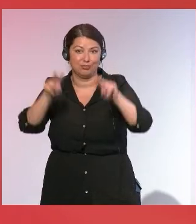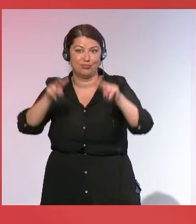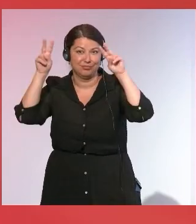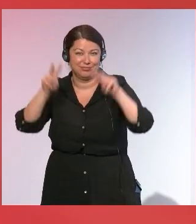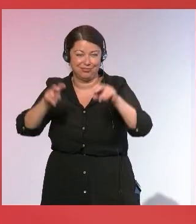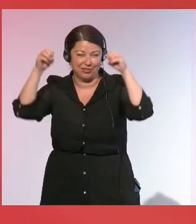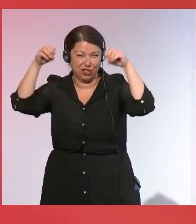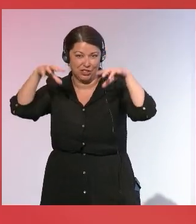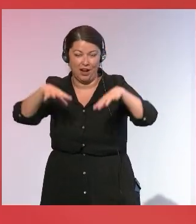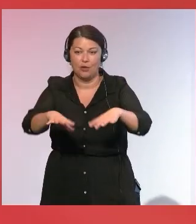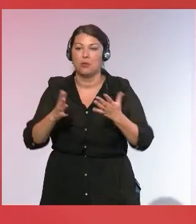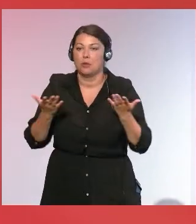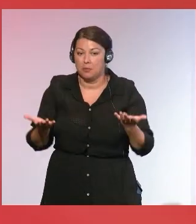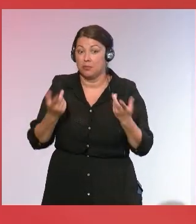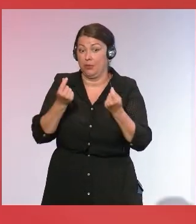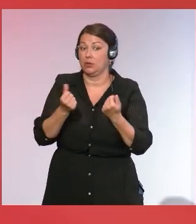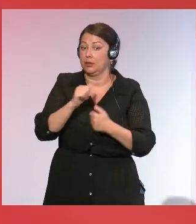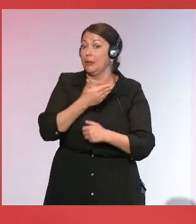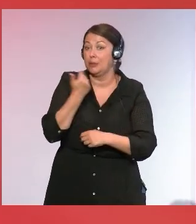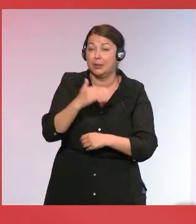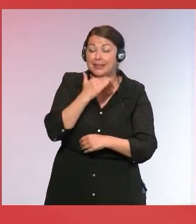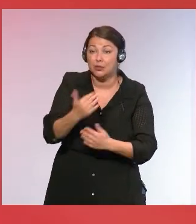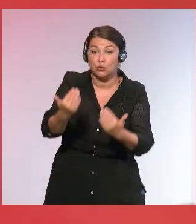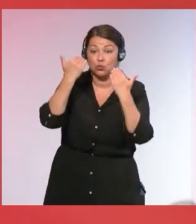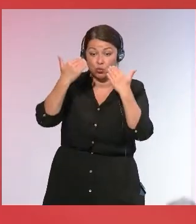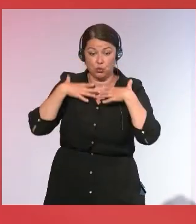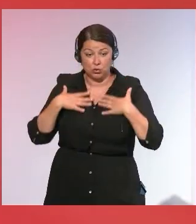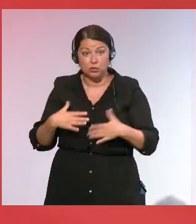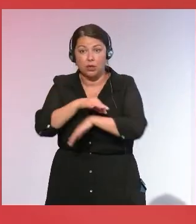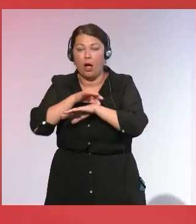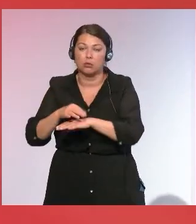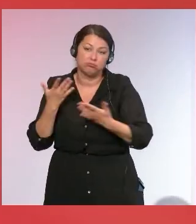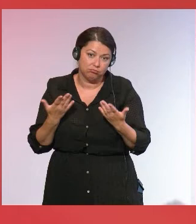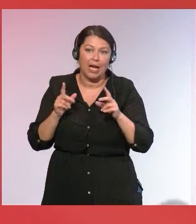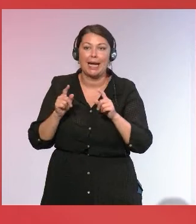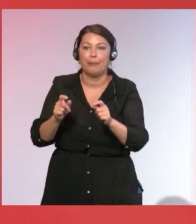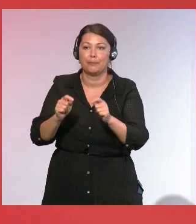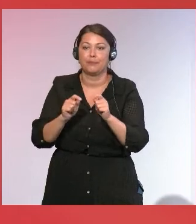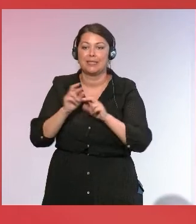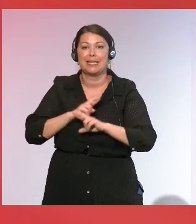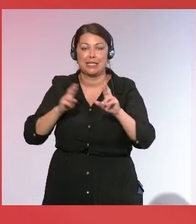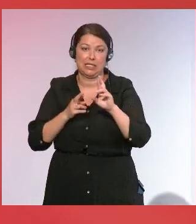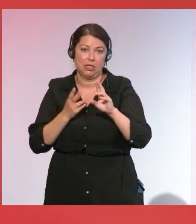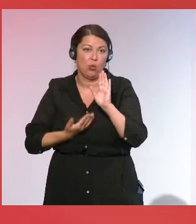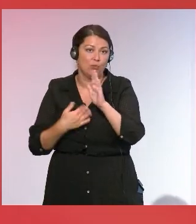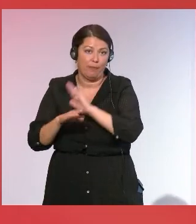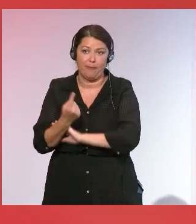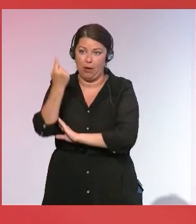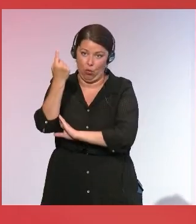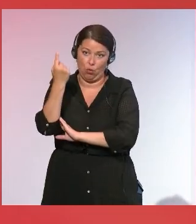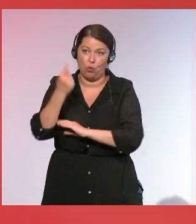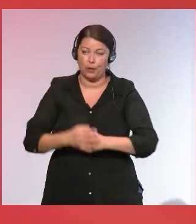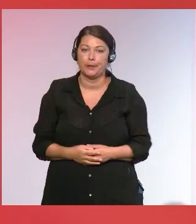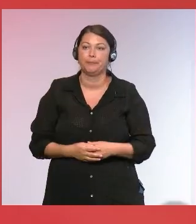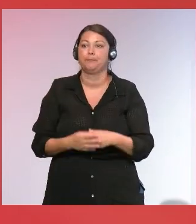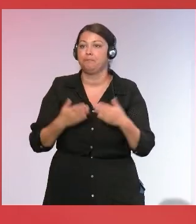enough, then you're more likely to get skin cancer. So these things, again, making sure that I think this is also sort of a health promotion thing, making sure that people are